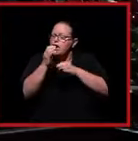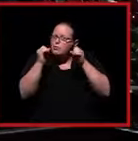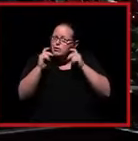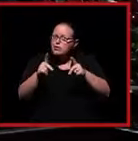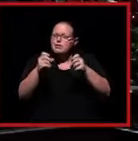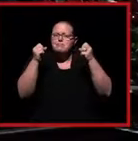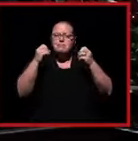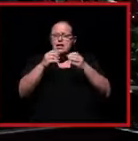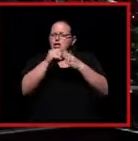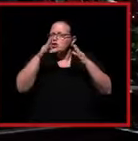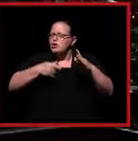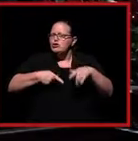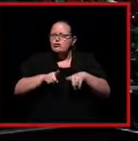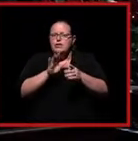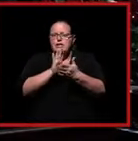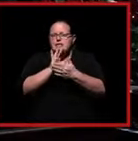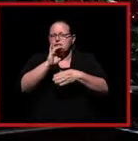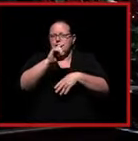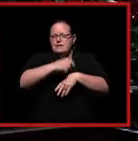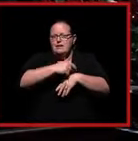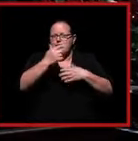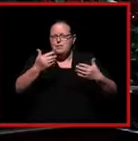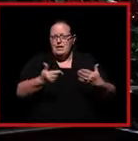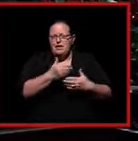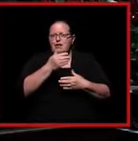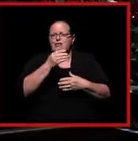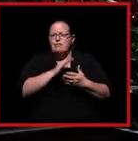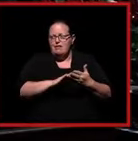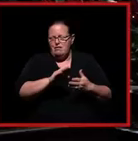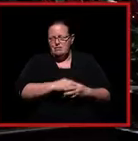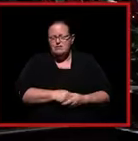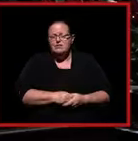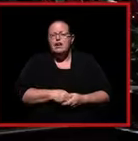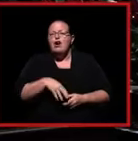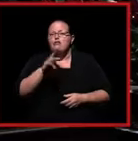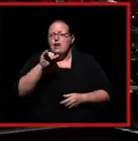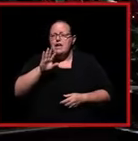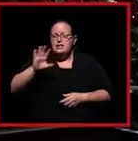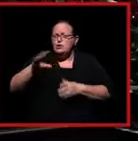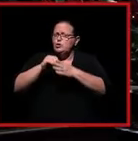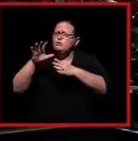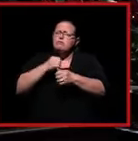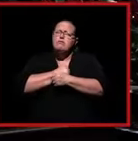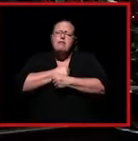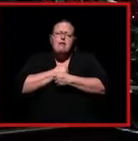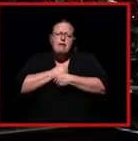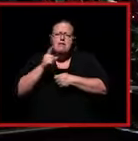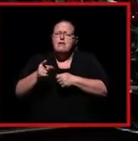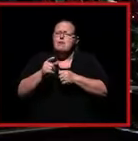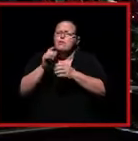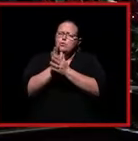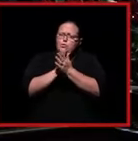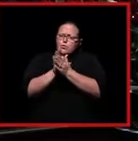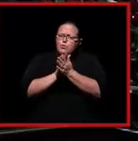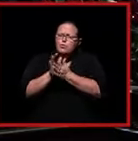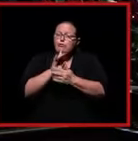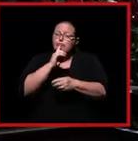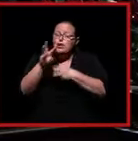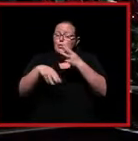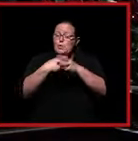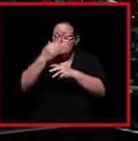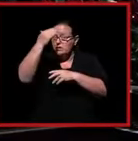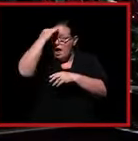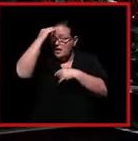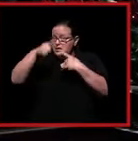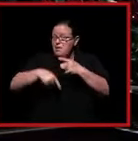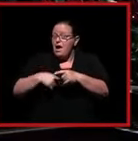students throughout his tenure at the college. Brian's students laud him for his in-depth, real-world knowledge of his